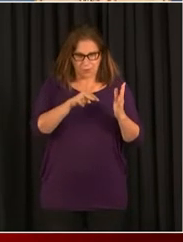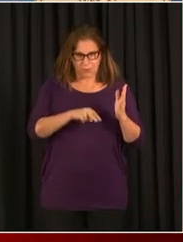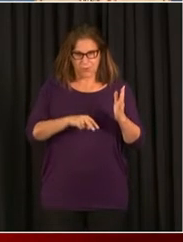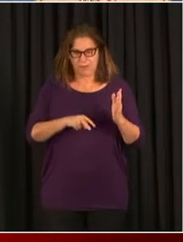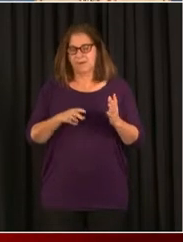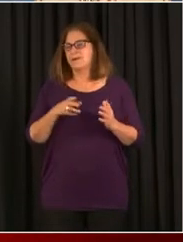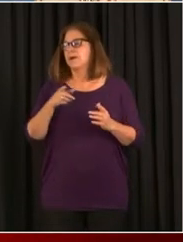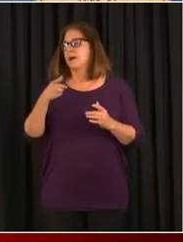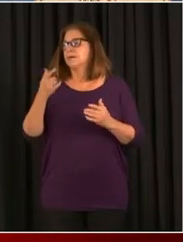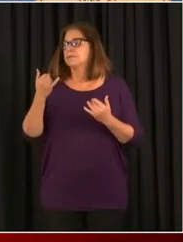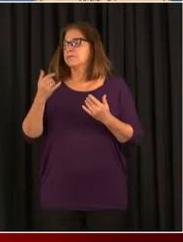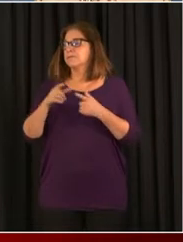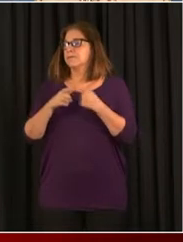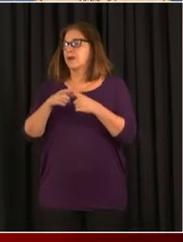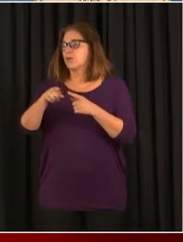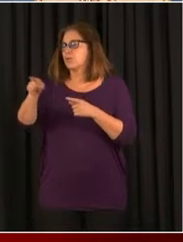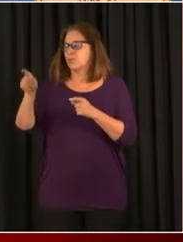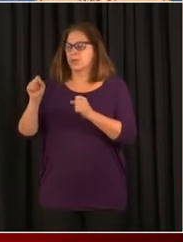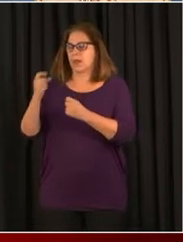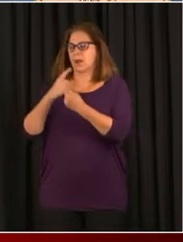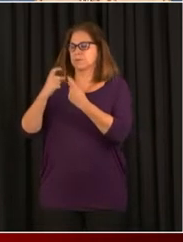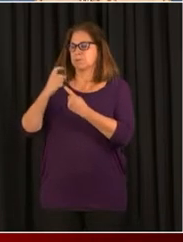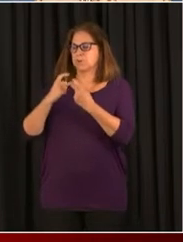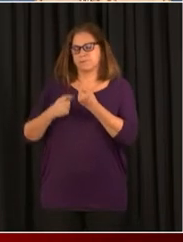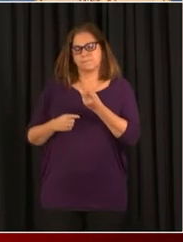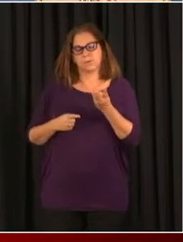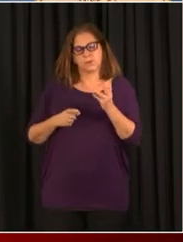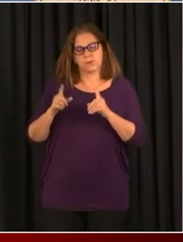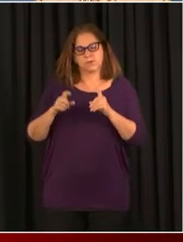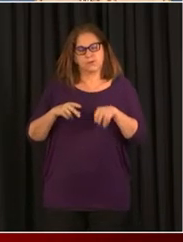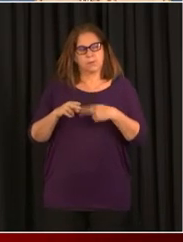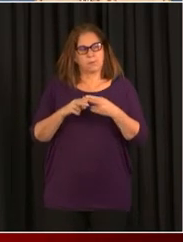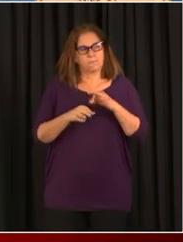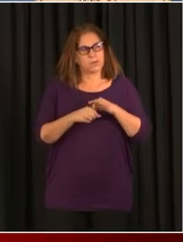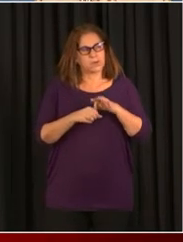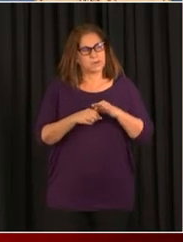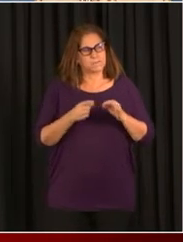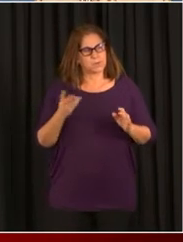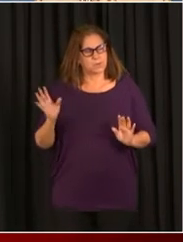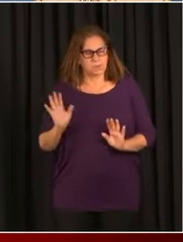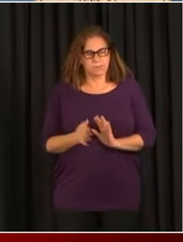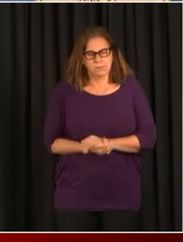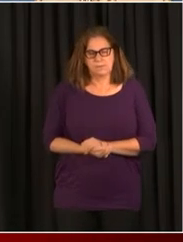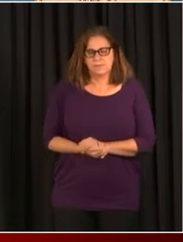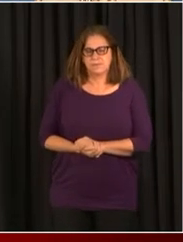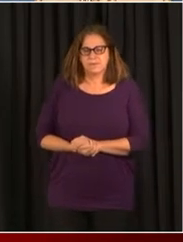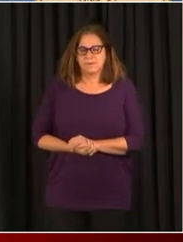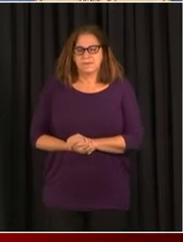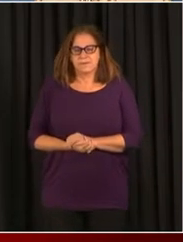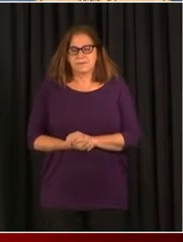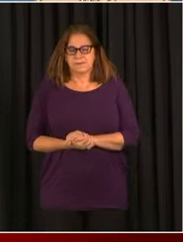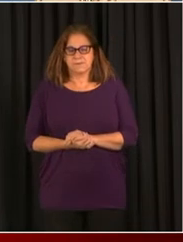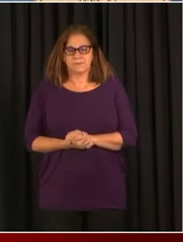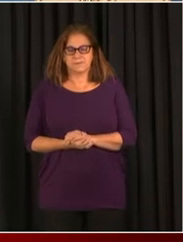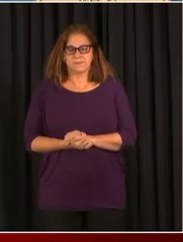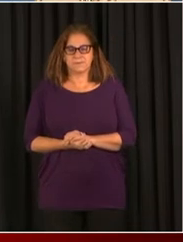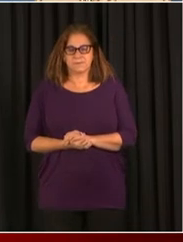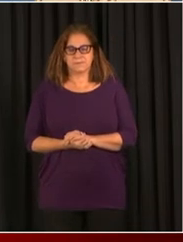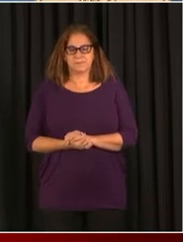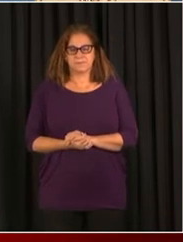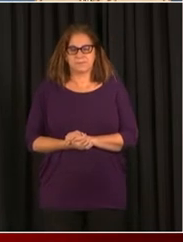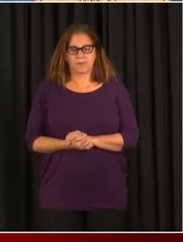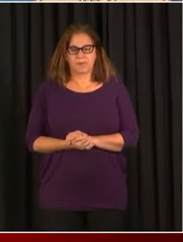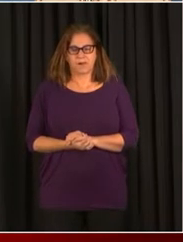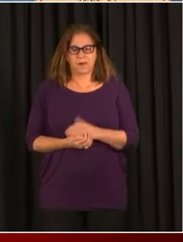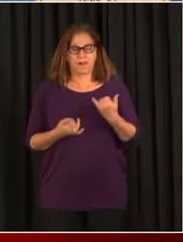say a few things about COVID. This morning, we reported 45 new cases in our community.